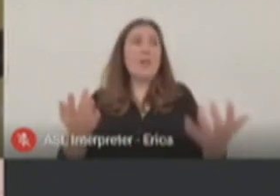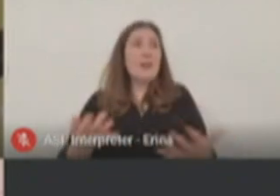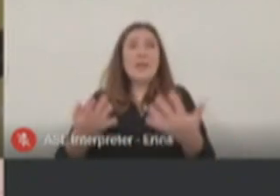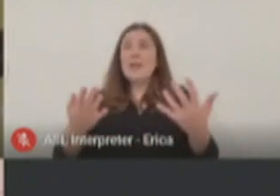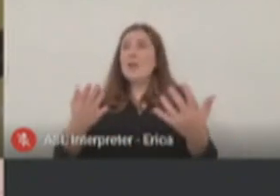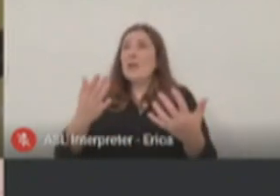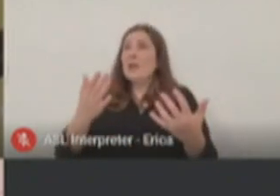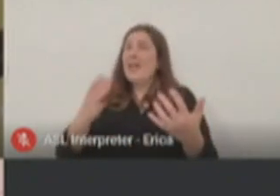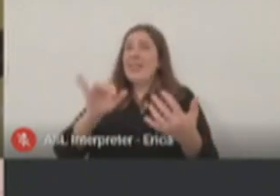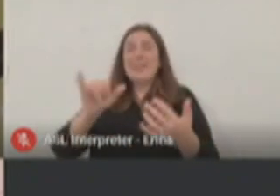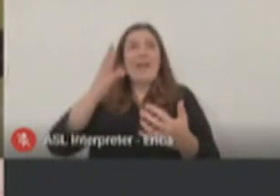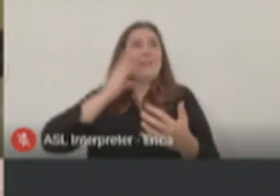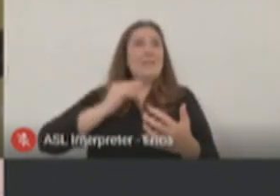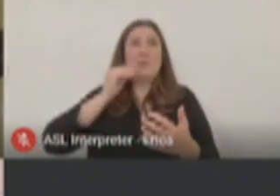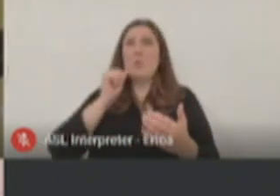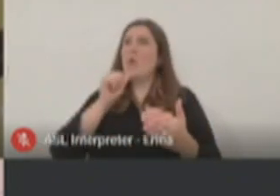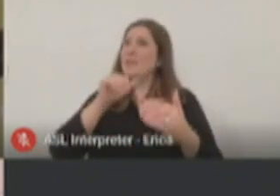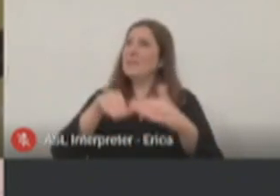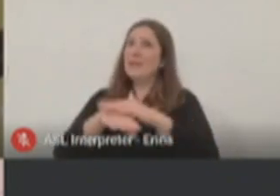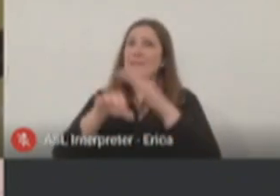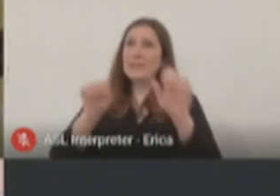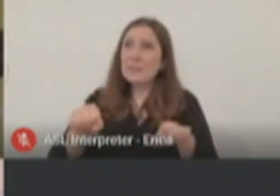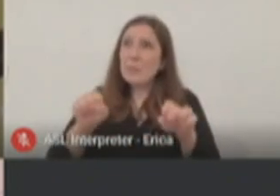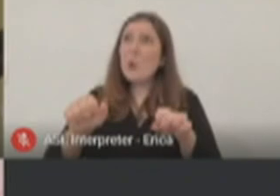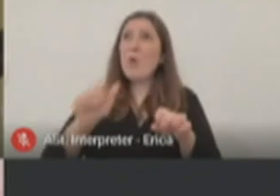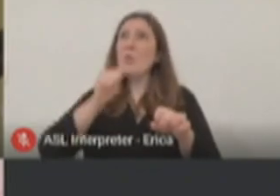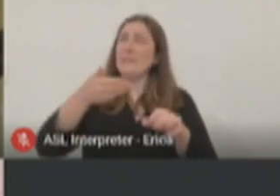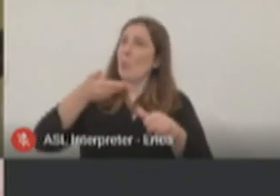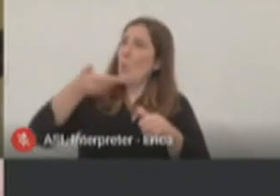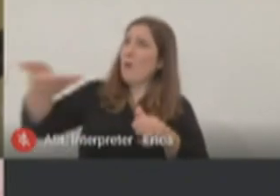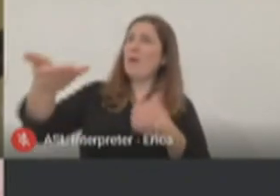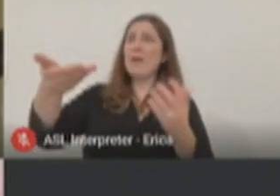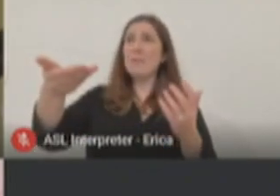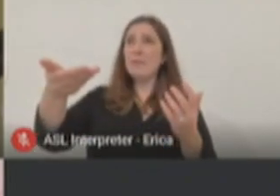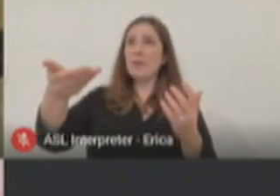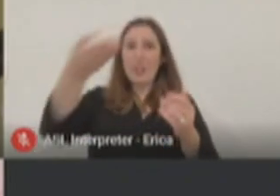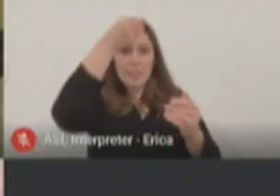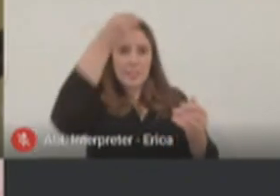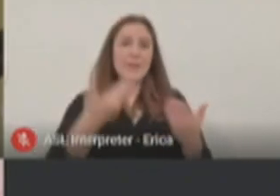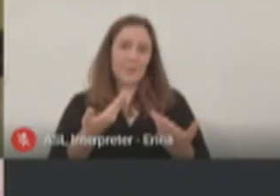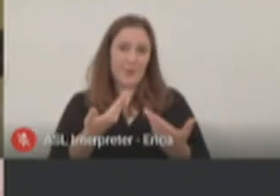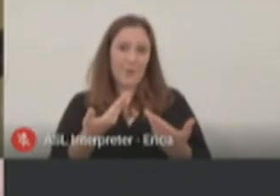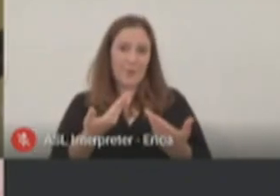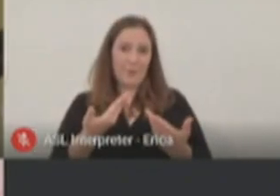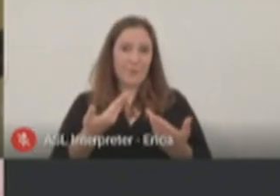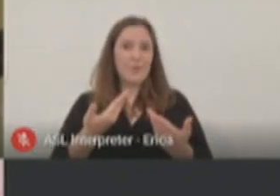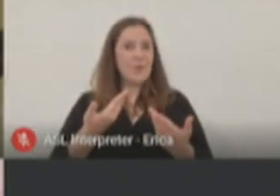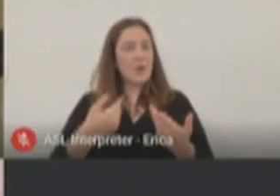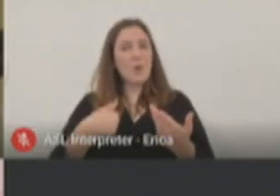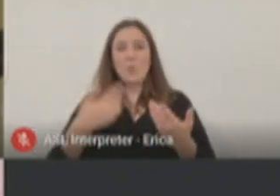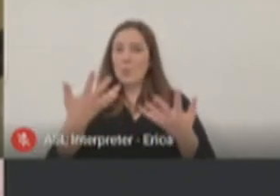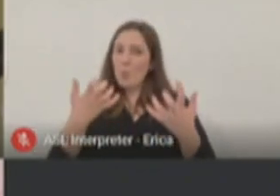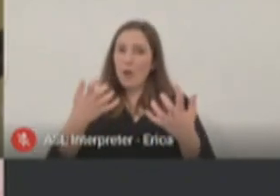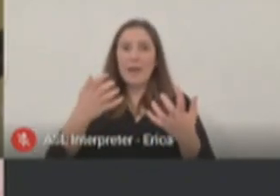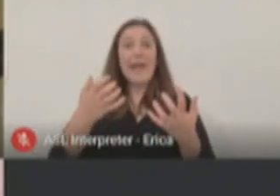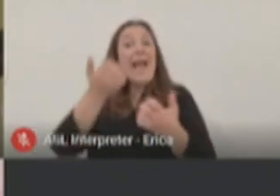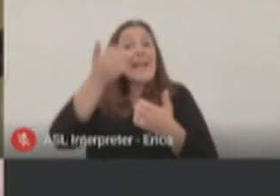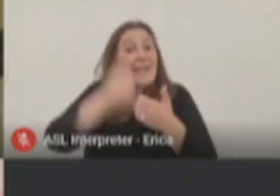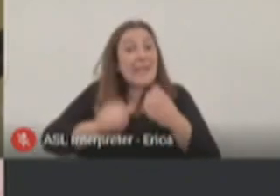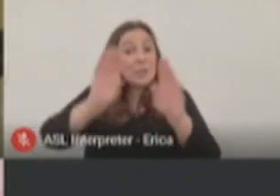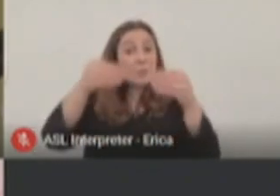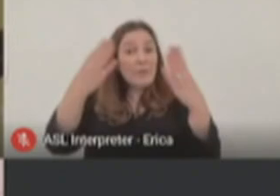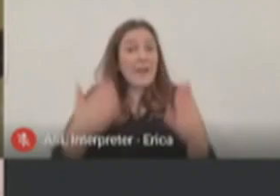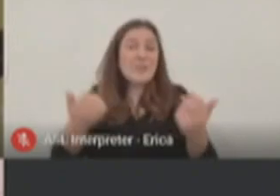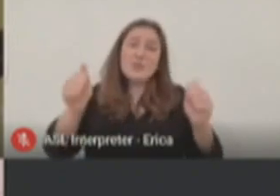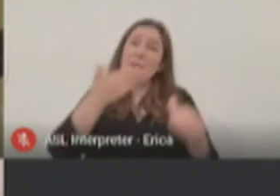experience that was not welcoming or accessible to them, that we know so that we try to address it. Because every provider wants to do their